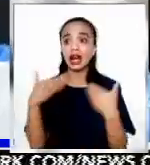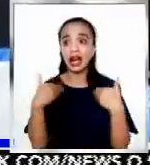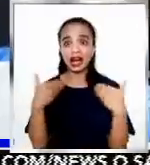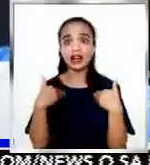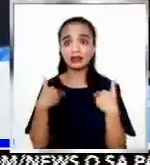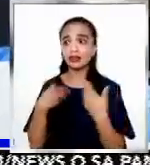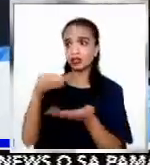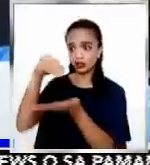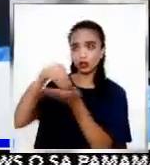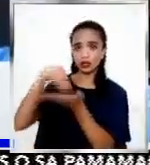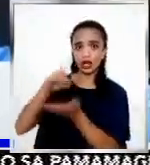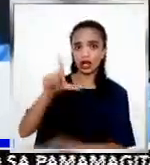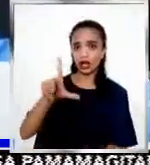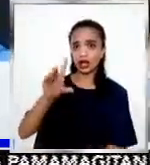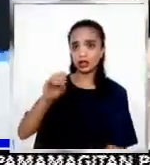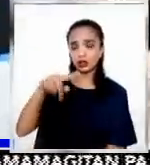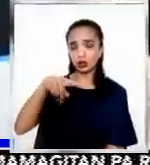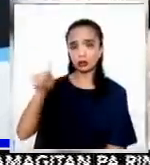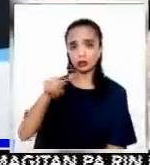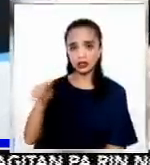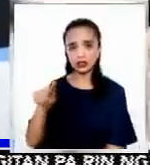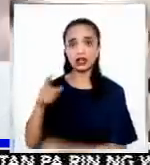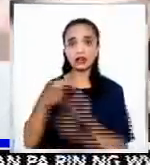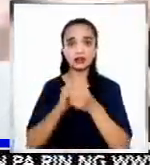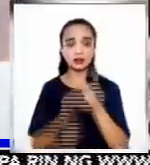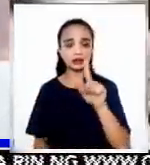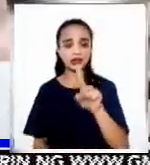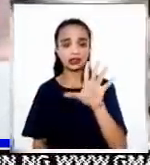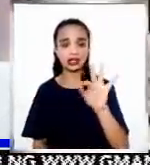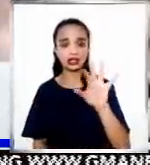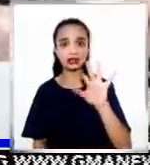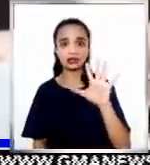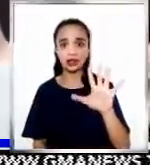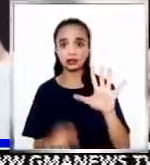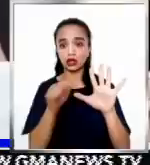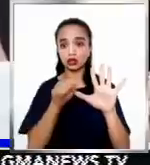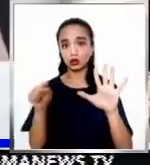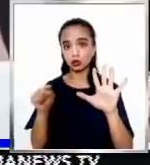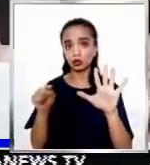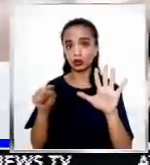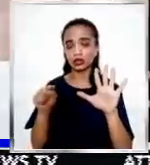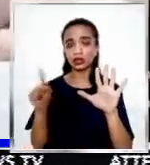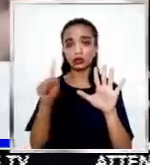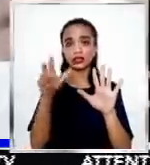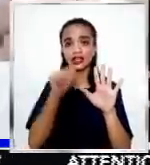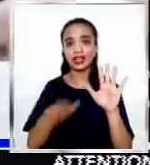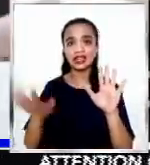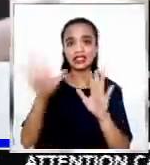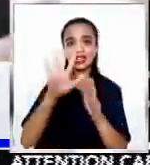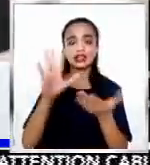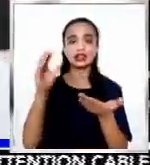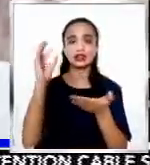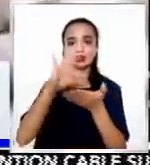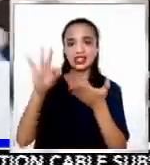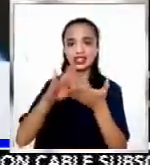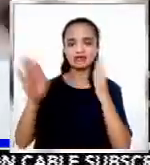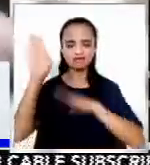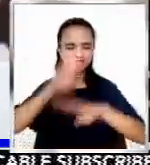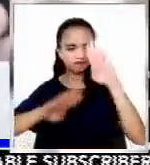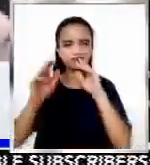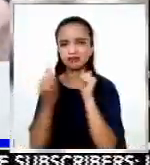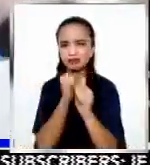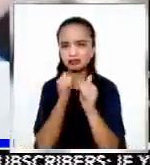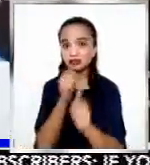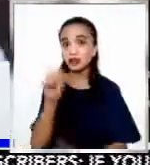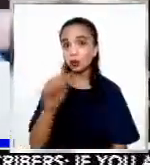From 1995 all the way up to the Asian financial crisis. So in other words, the